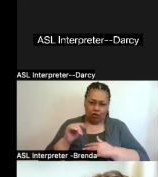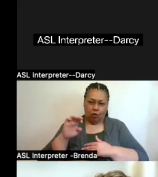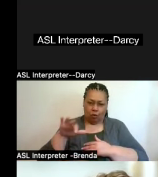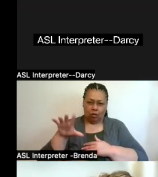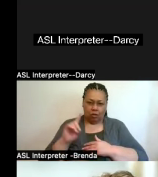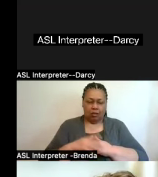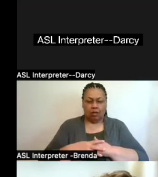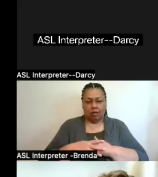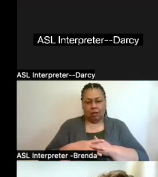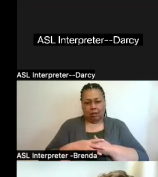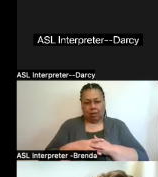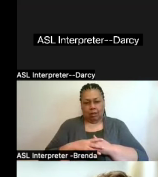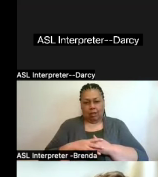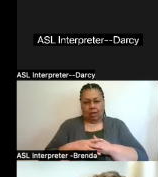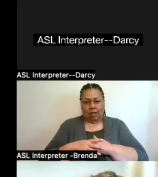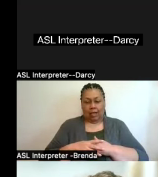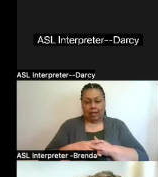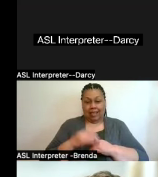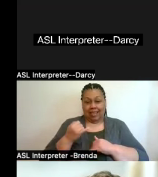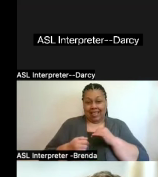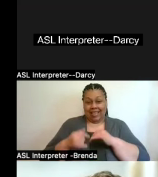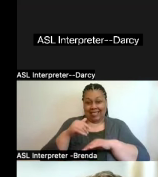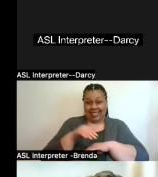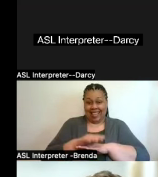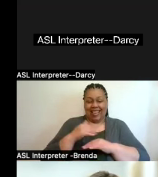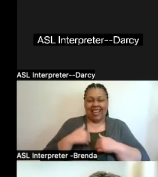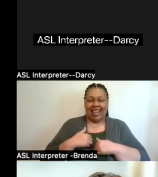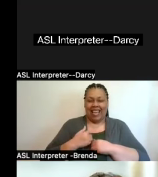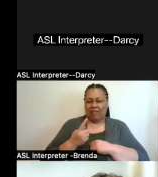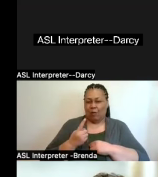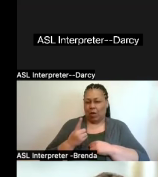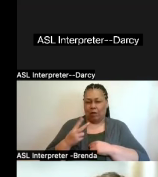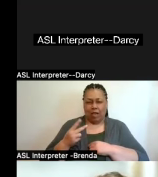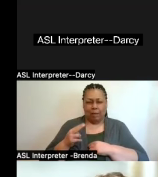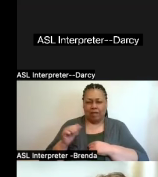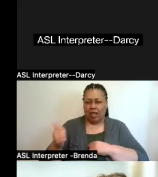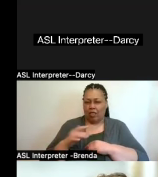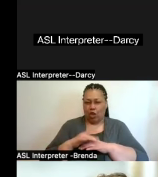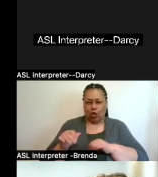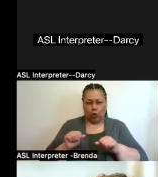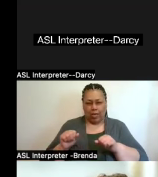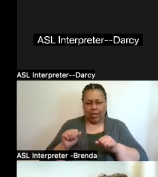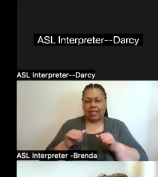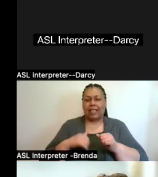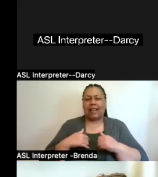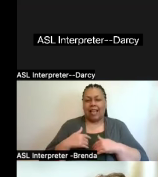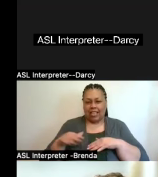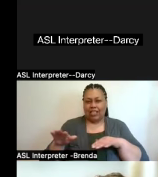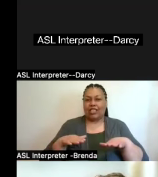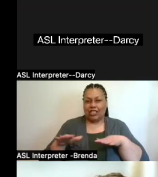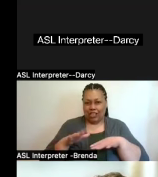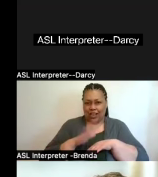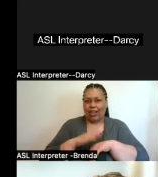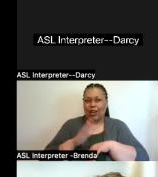And then as of last night, there were a couple of other earthquakes that had shake alert magnitude estimates exceeding